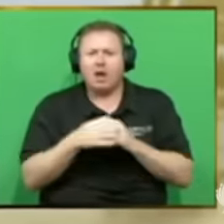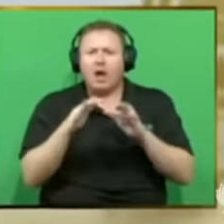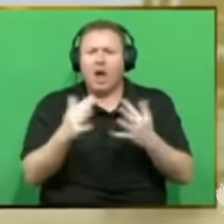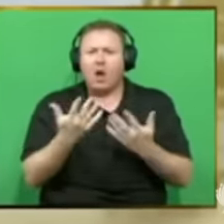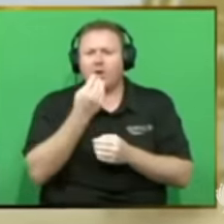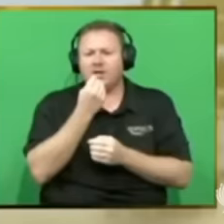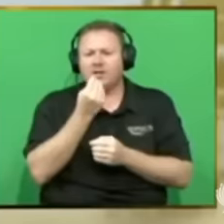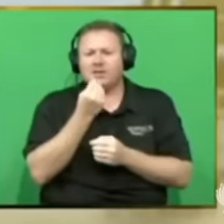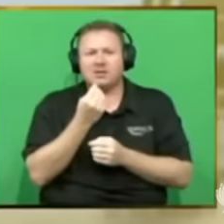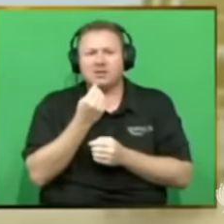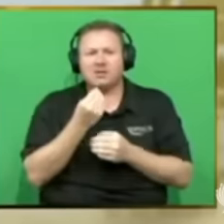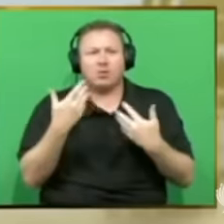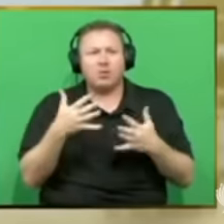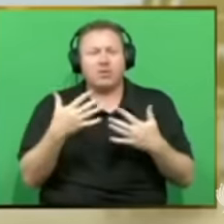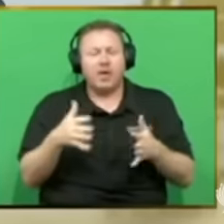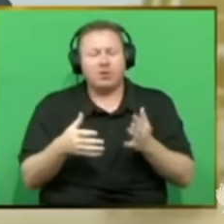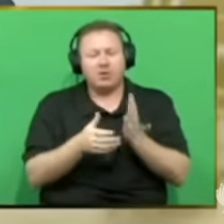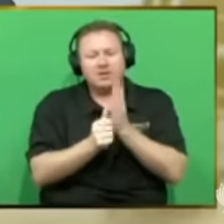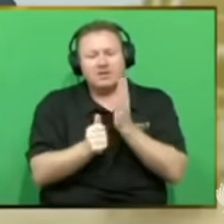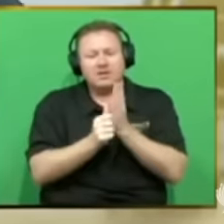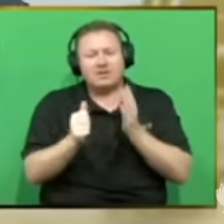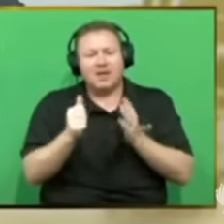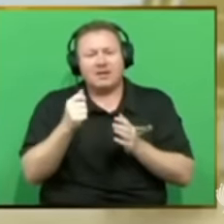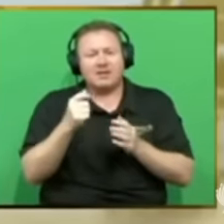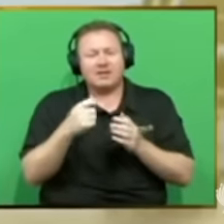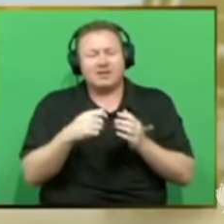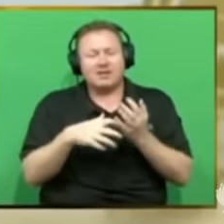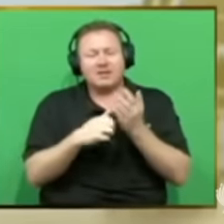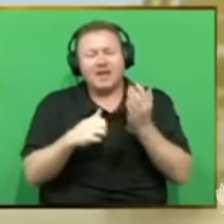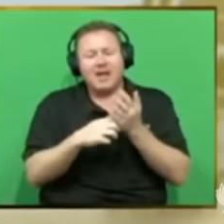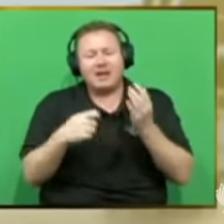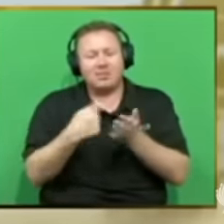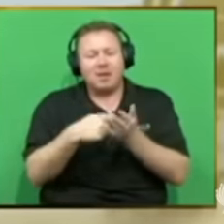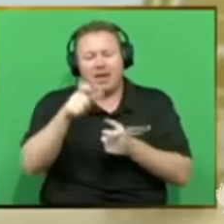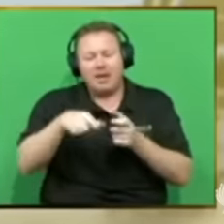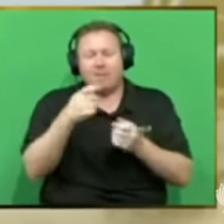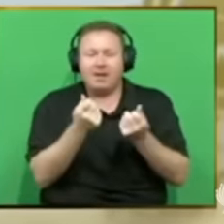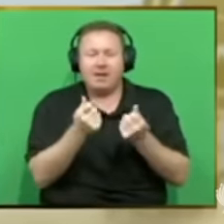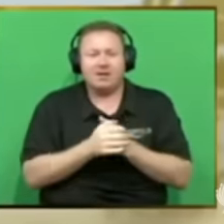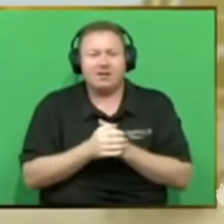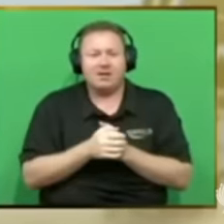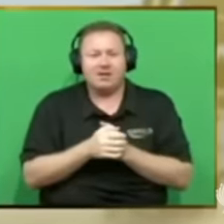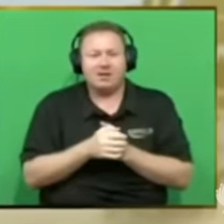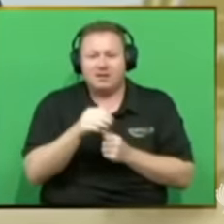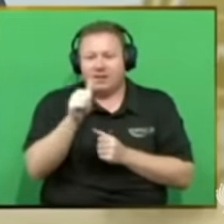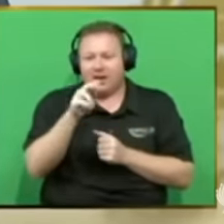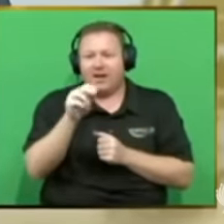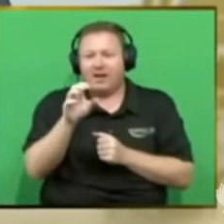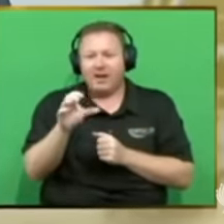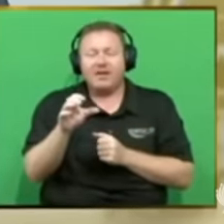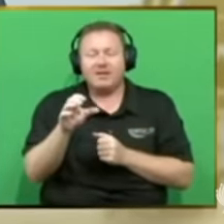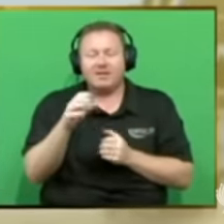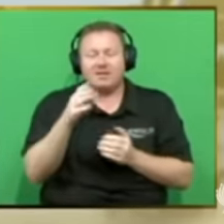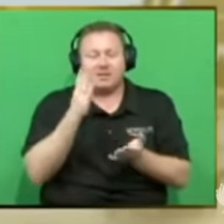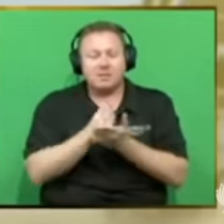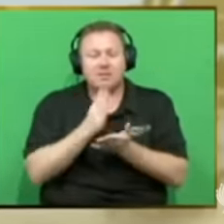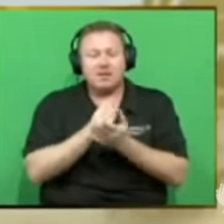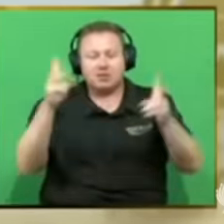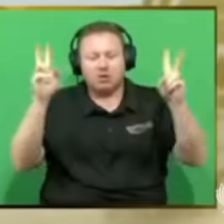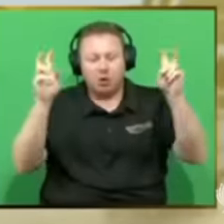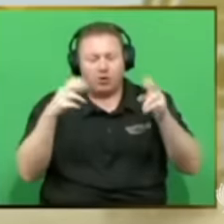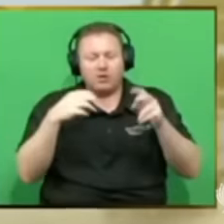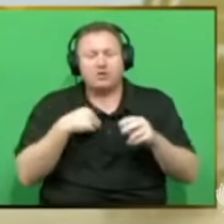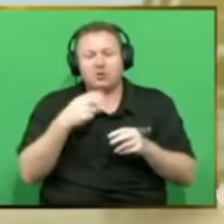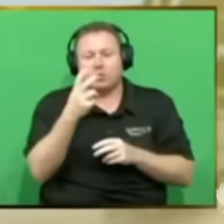eaten without taxpayer money?" I suggest the ANC should make this their slogan for the 2024 election.